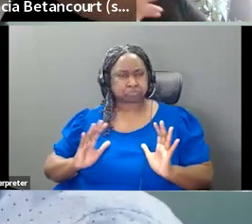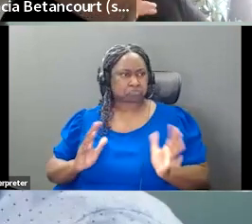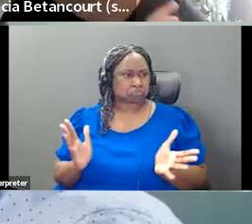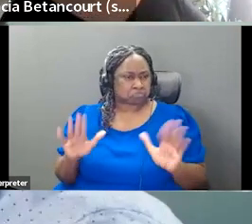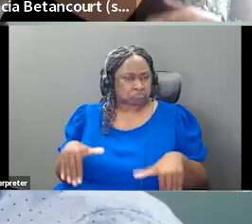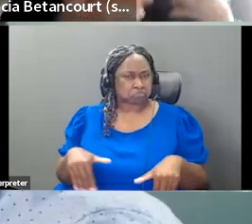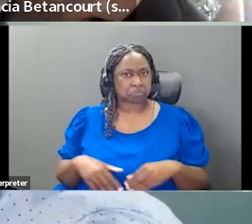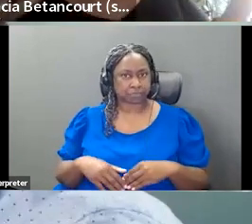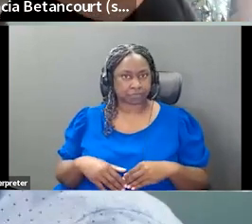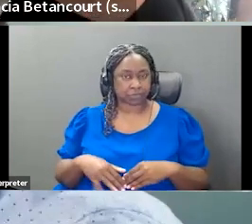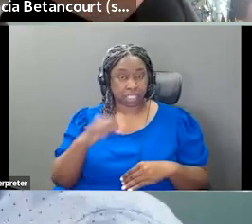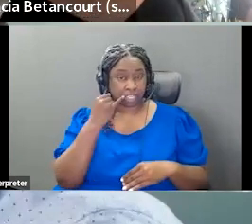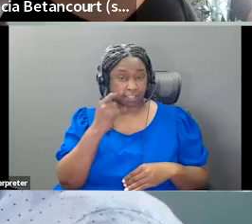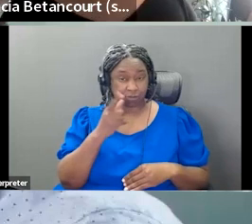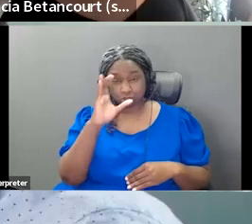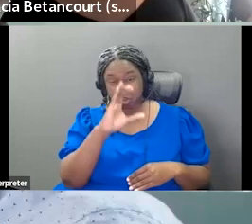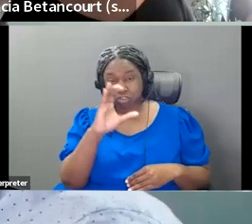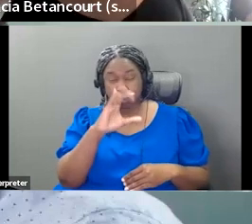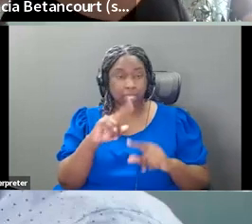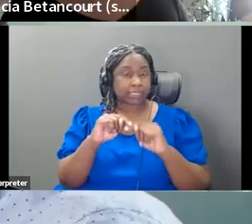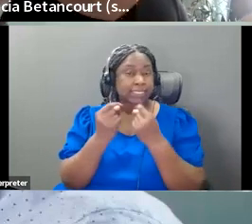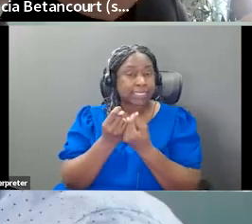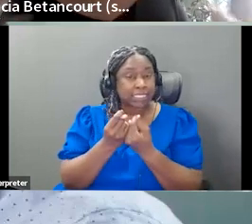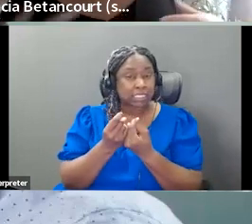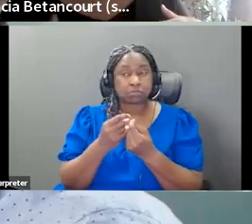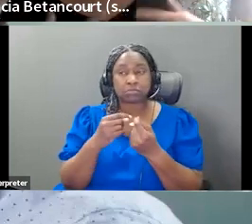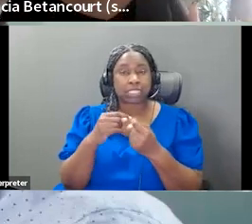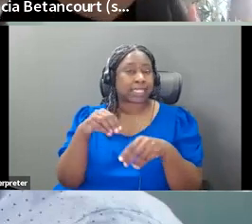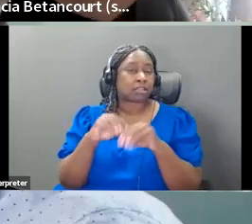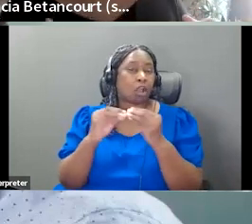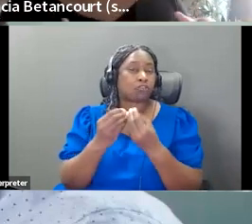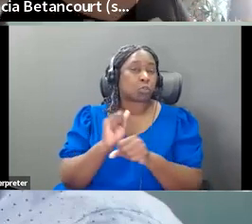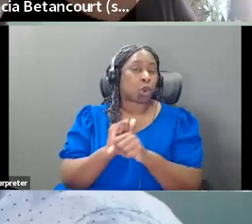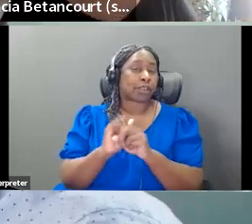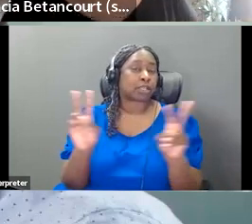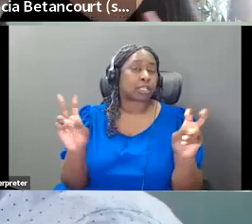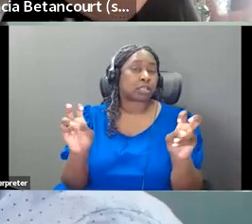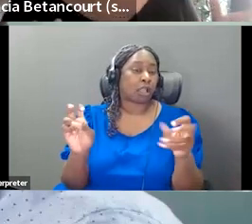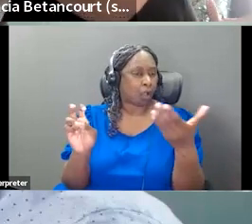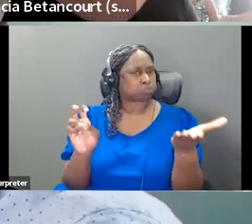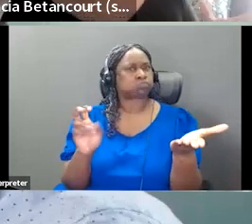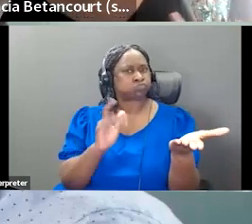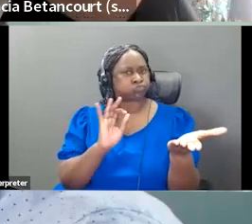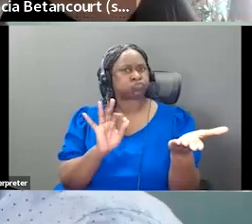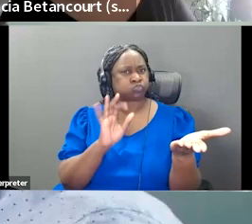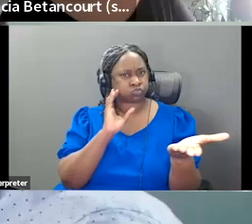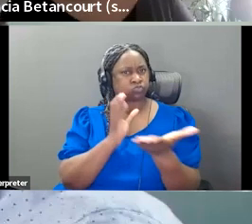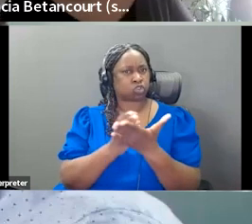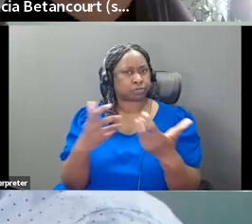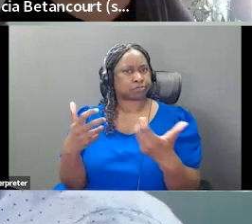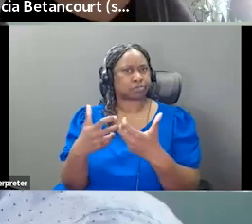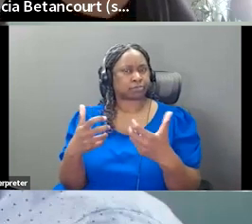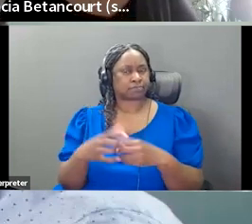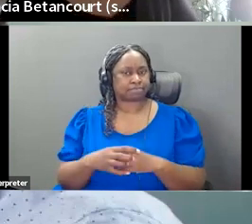someone searched for, team in the office working and thought that this photo would be, a nice one to